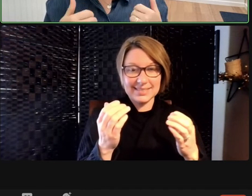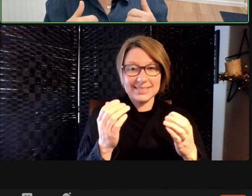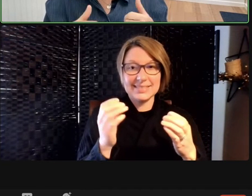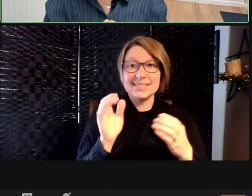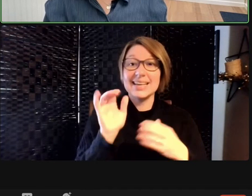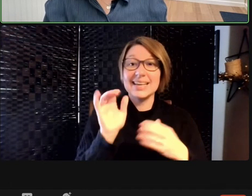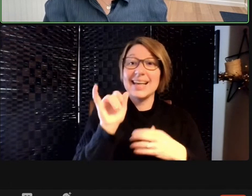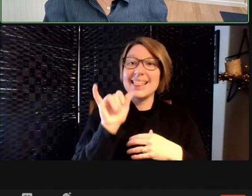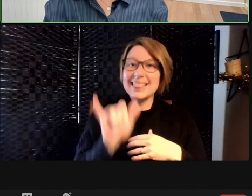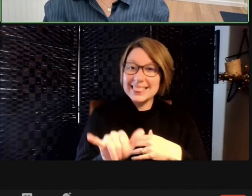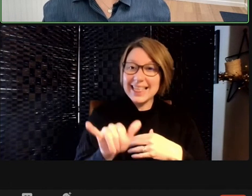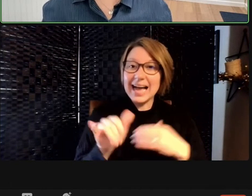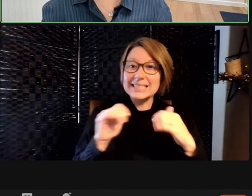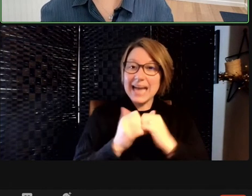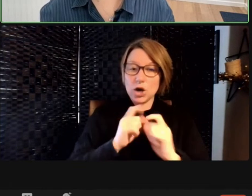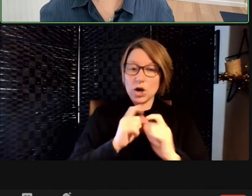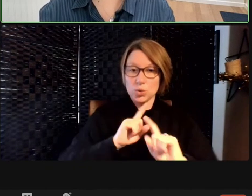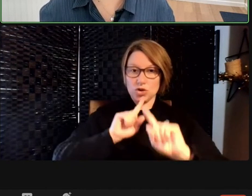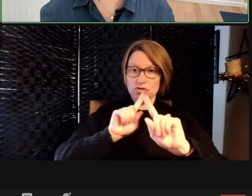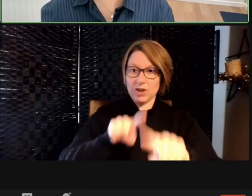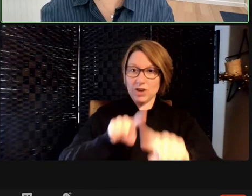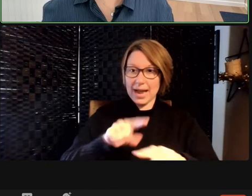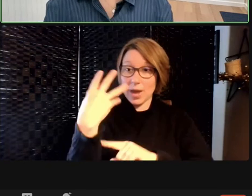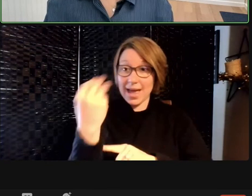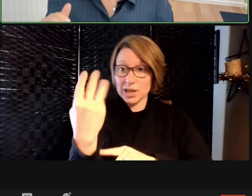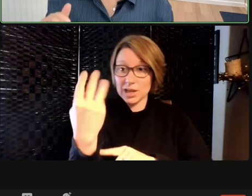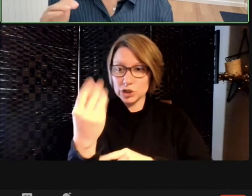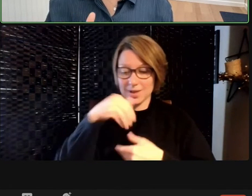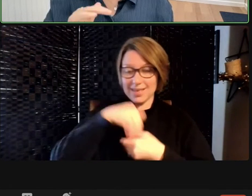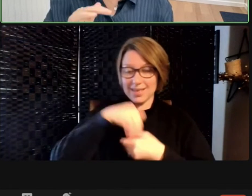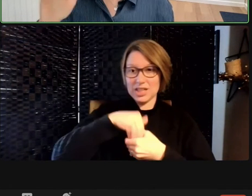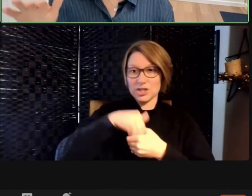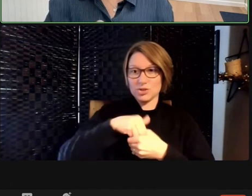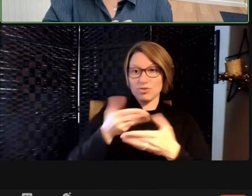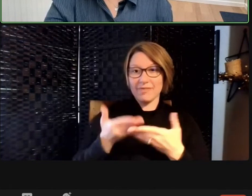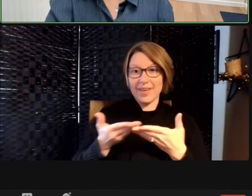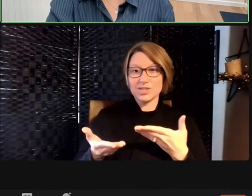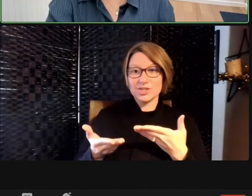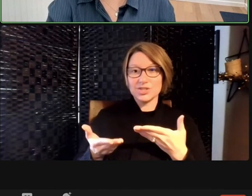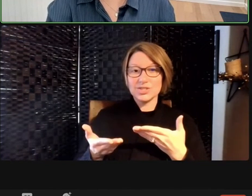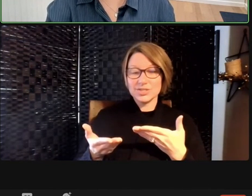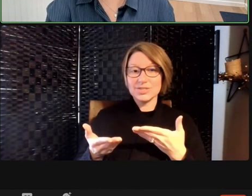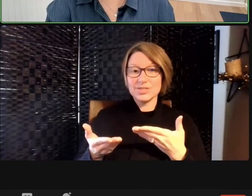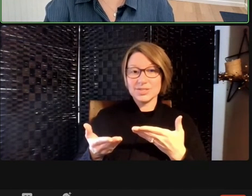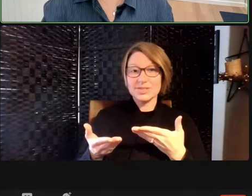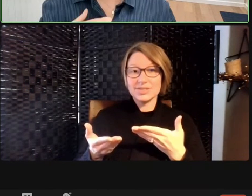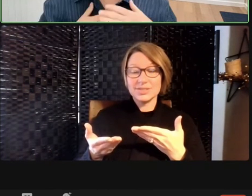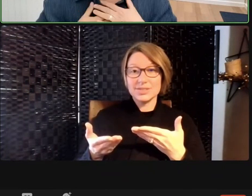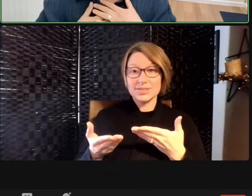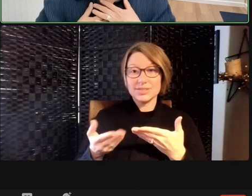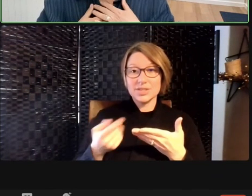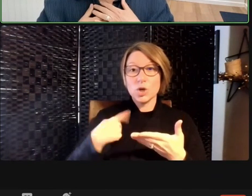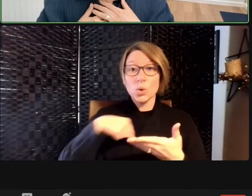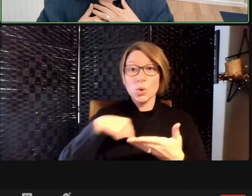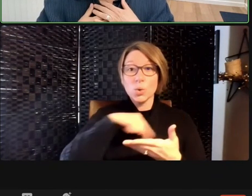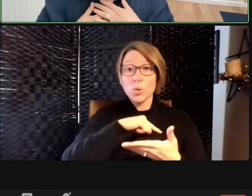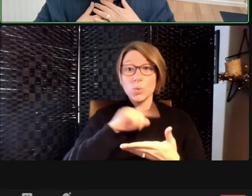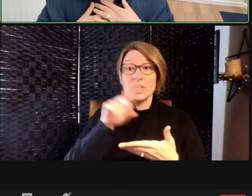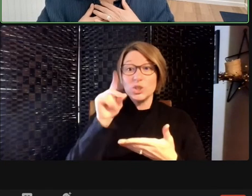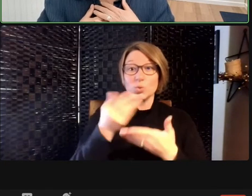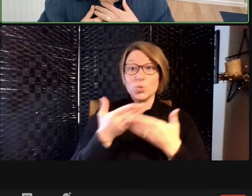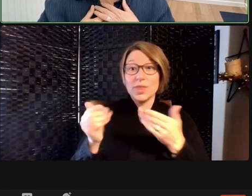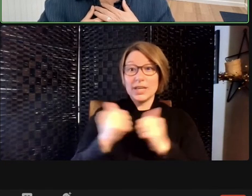both external and internal factors. So we do things with our external environment to set up